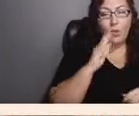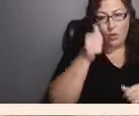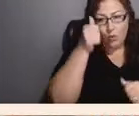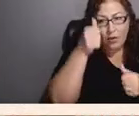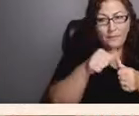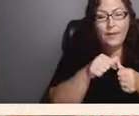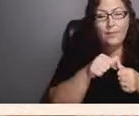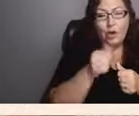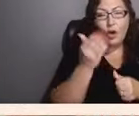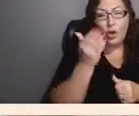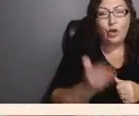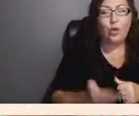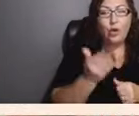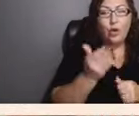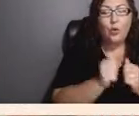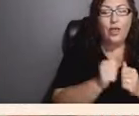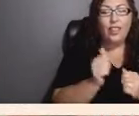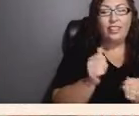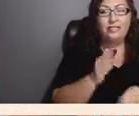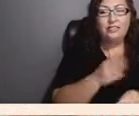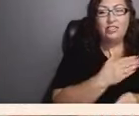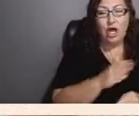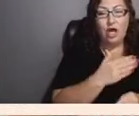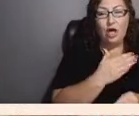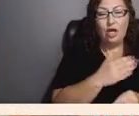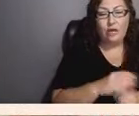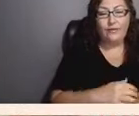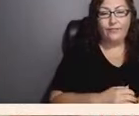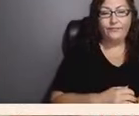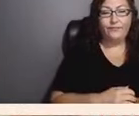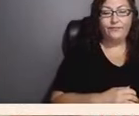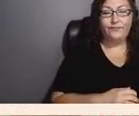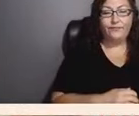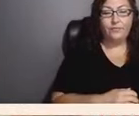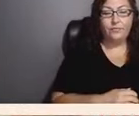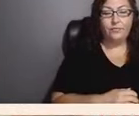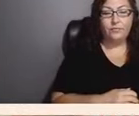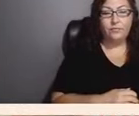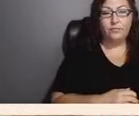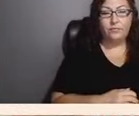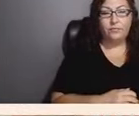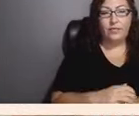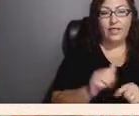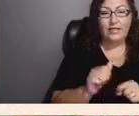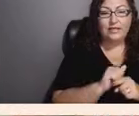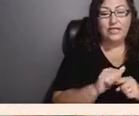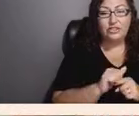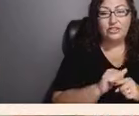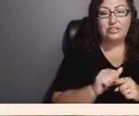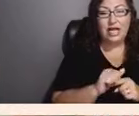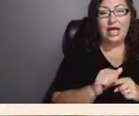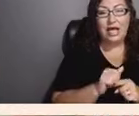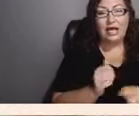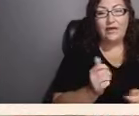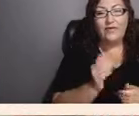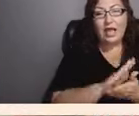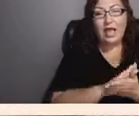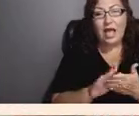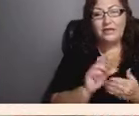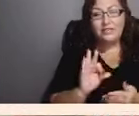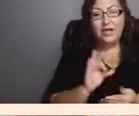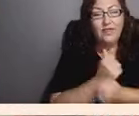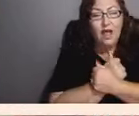with this song. with exercise, kindness, and love.